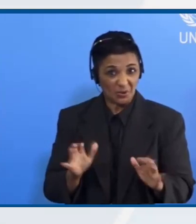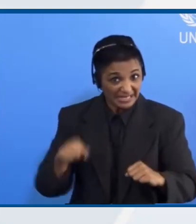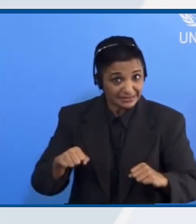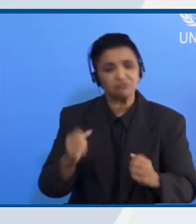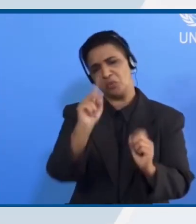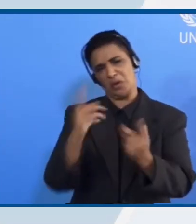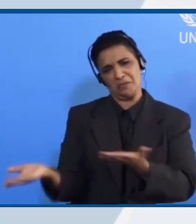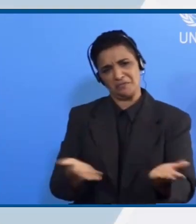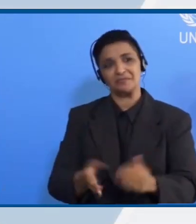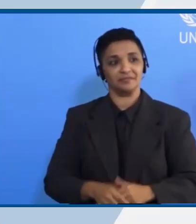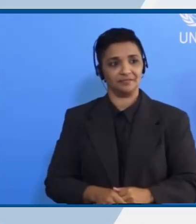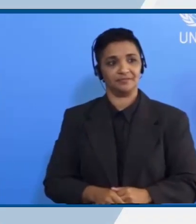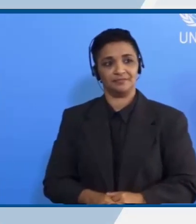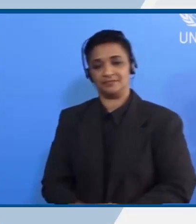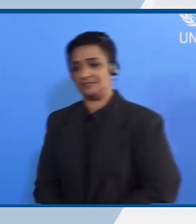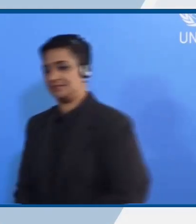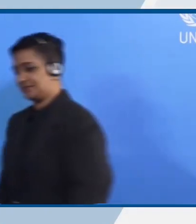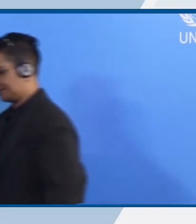Yes, go ahead.